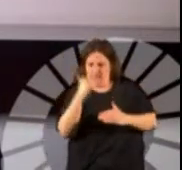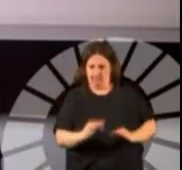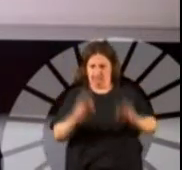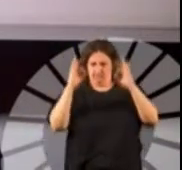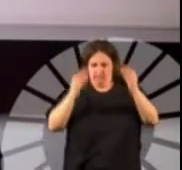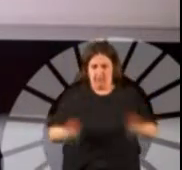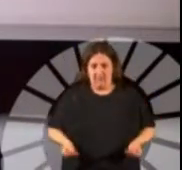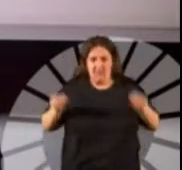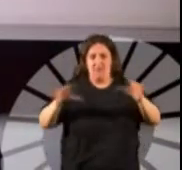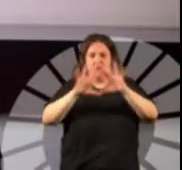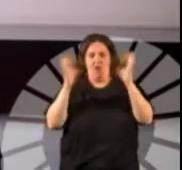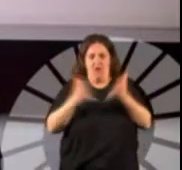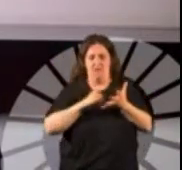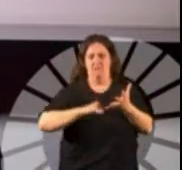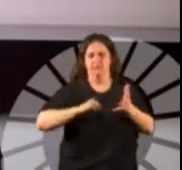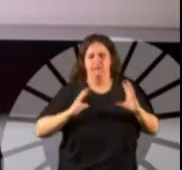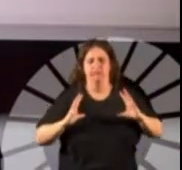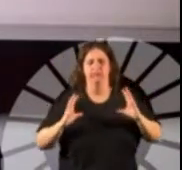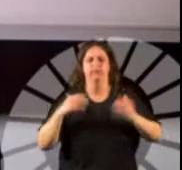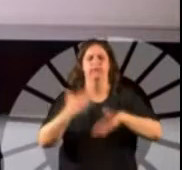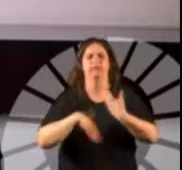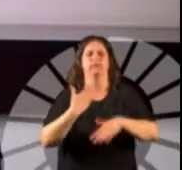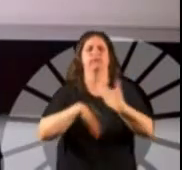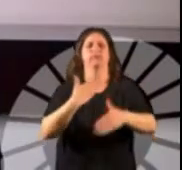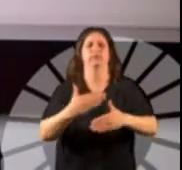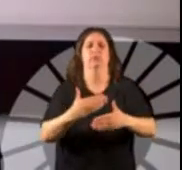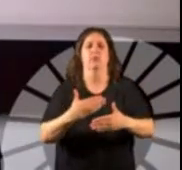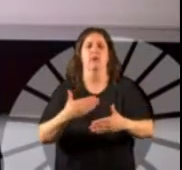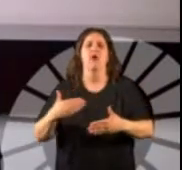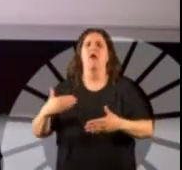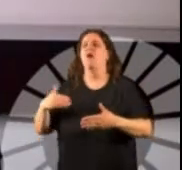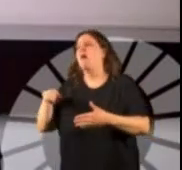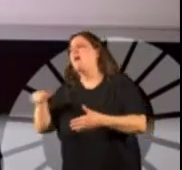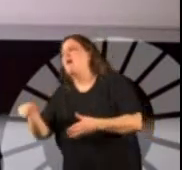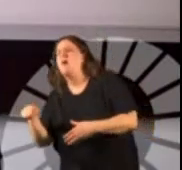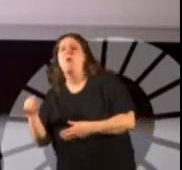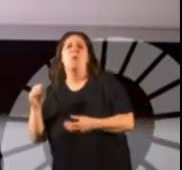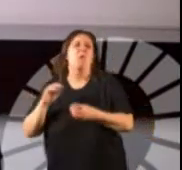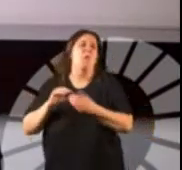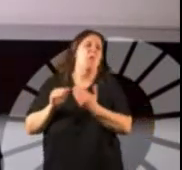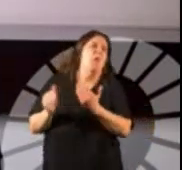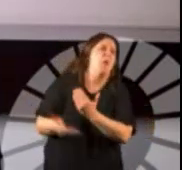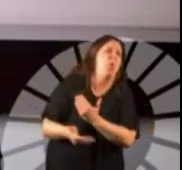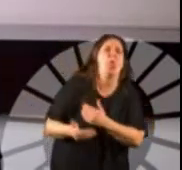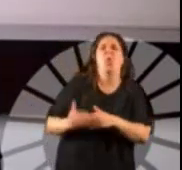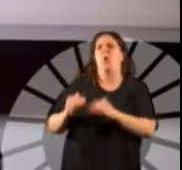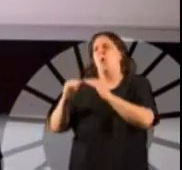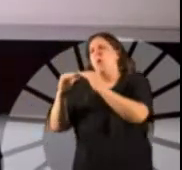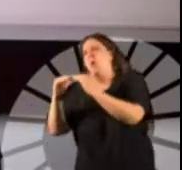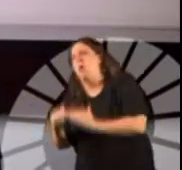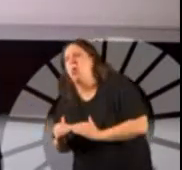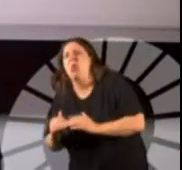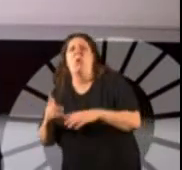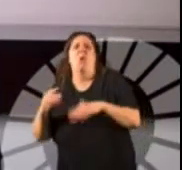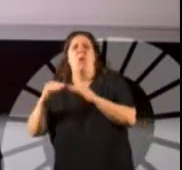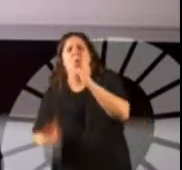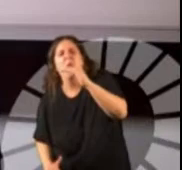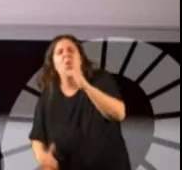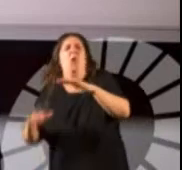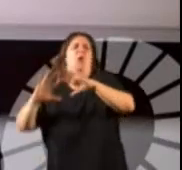them to build a global economy that is gender responsive and